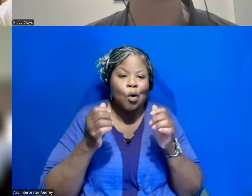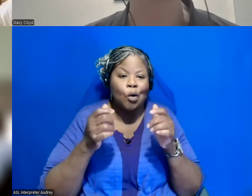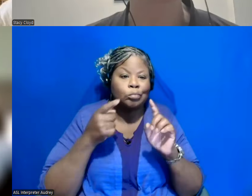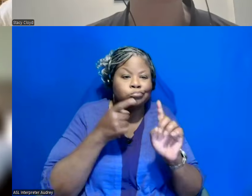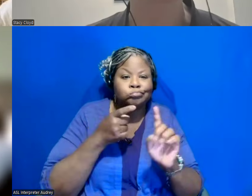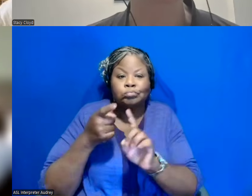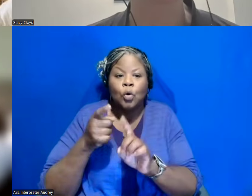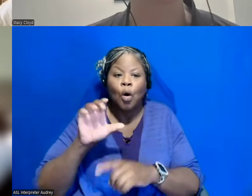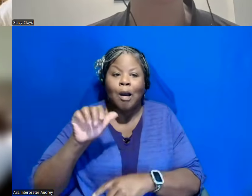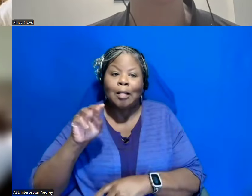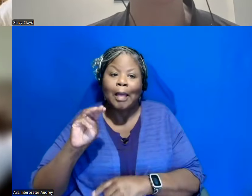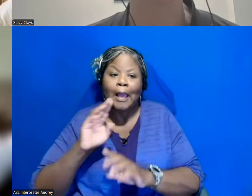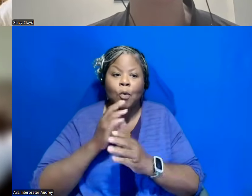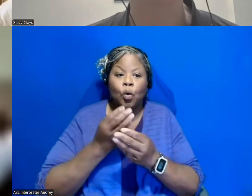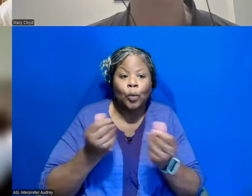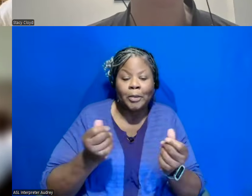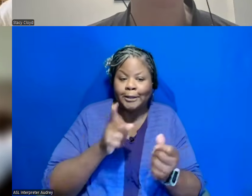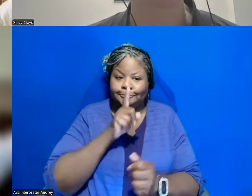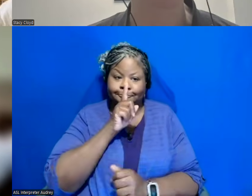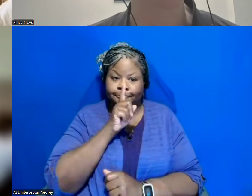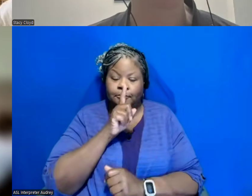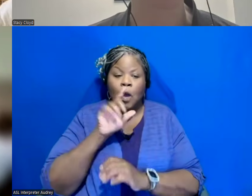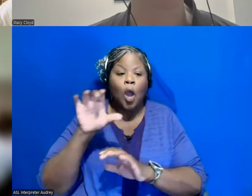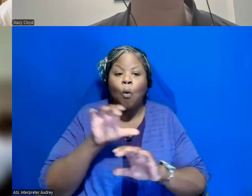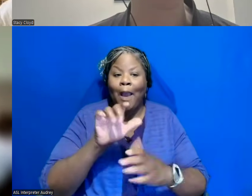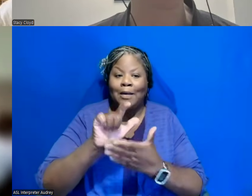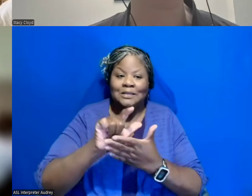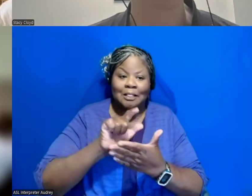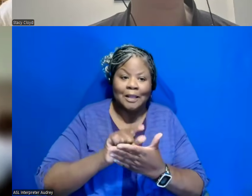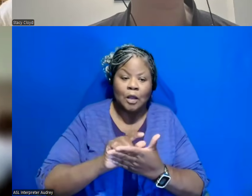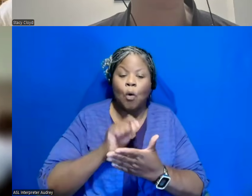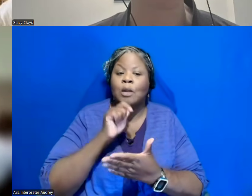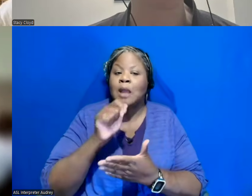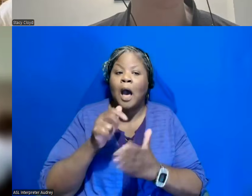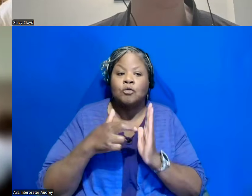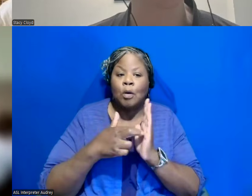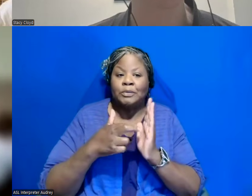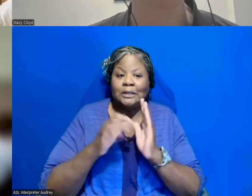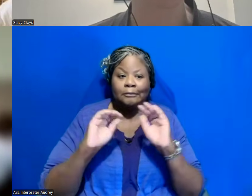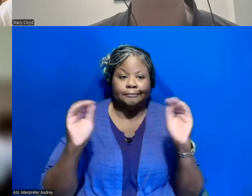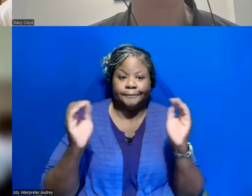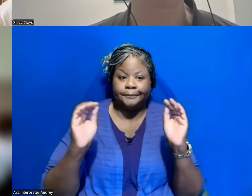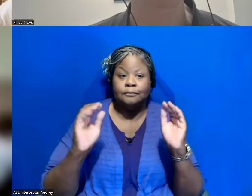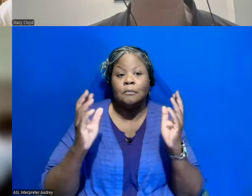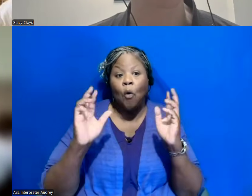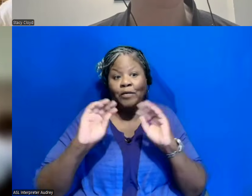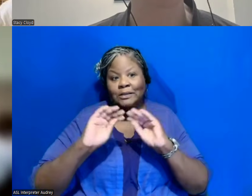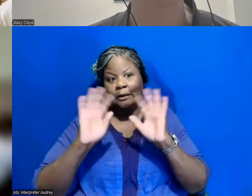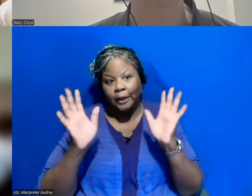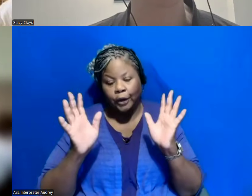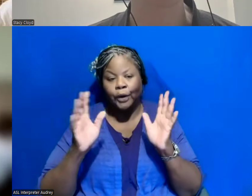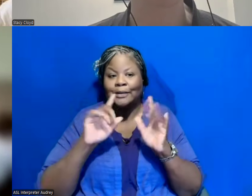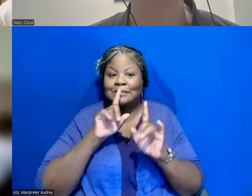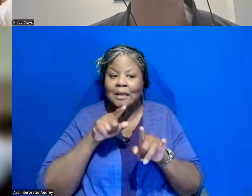a claim or remedy. And we're not able to act as legal or non-attorney representative. That's hopefully pretty clear, but always